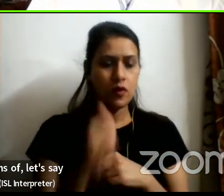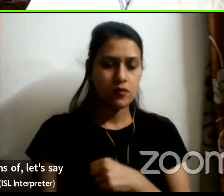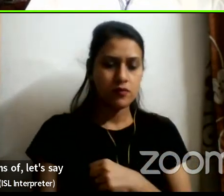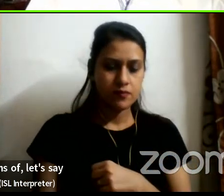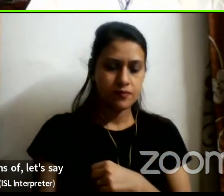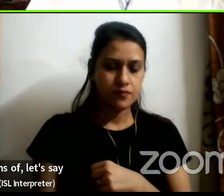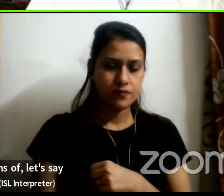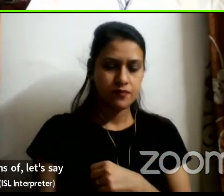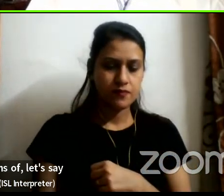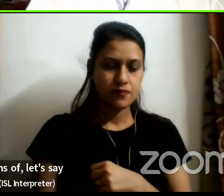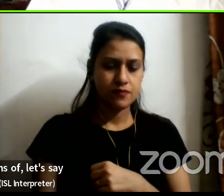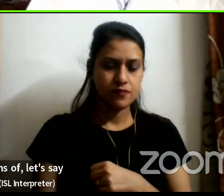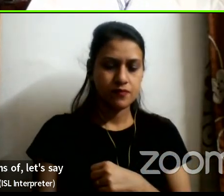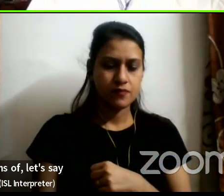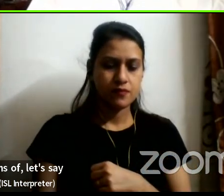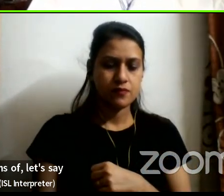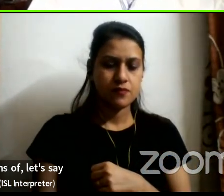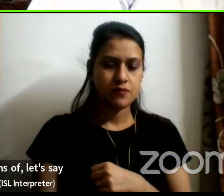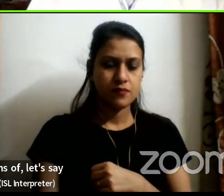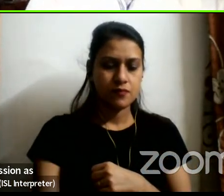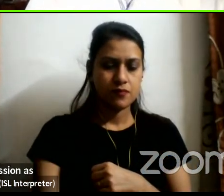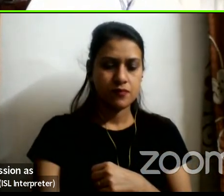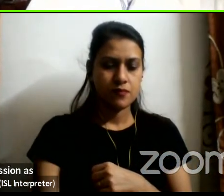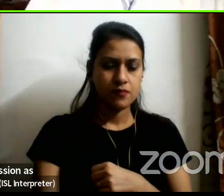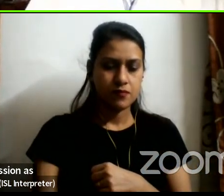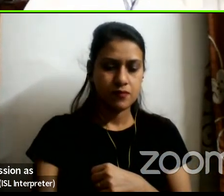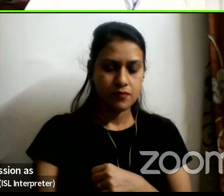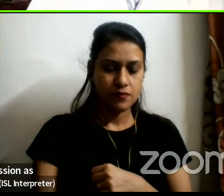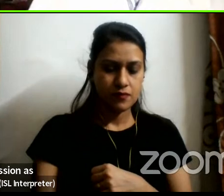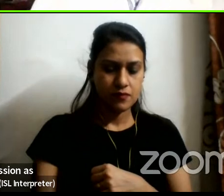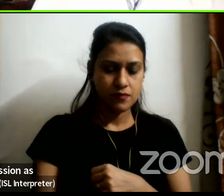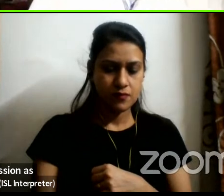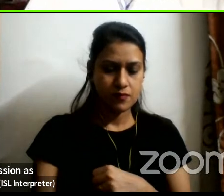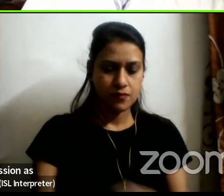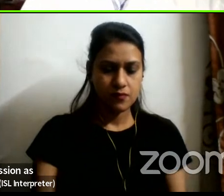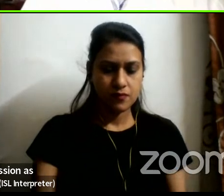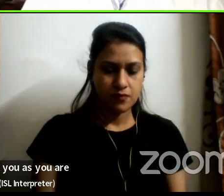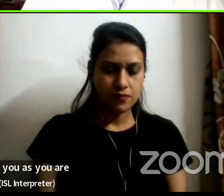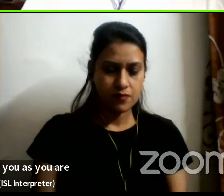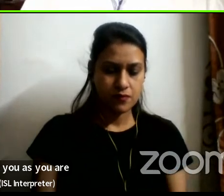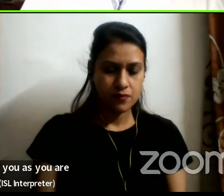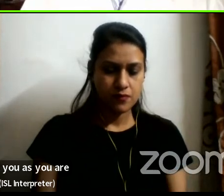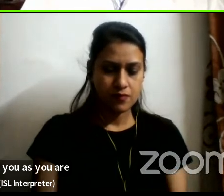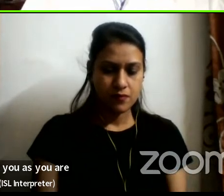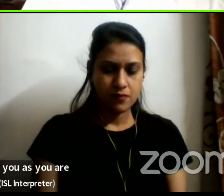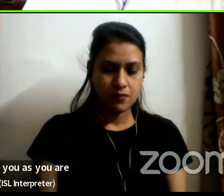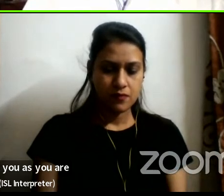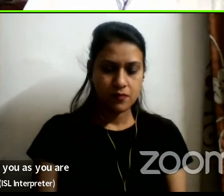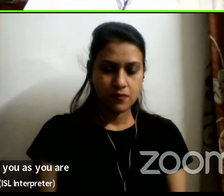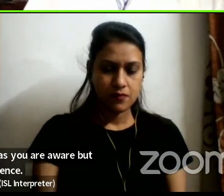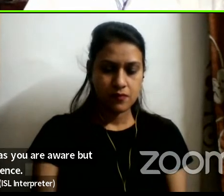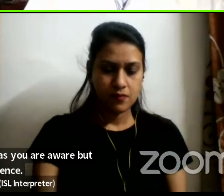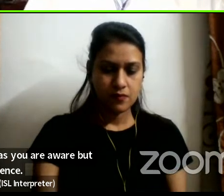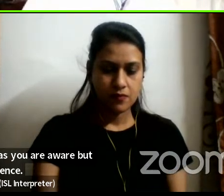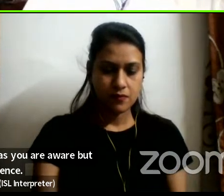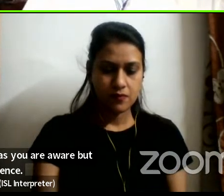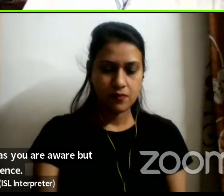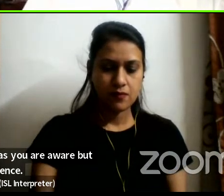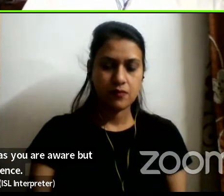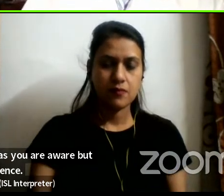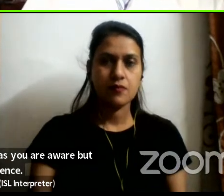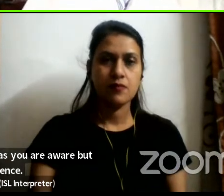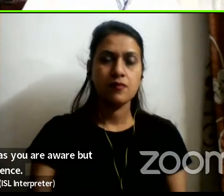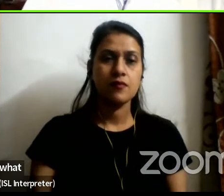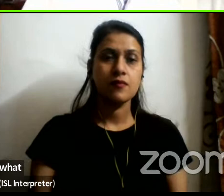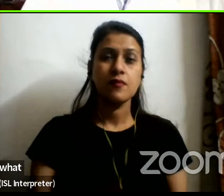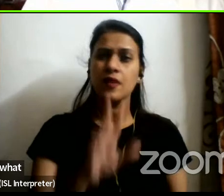cases, commission, as you are aware, but for the benefit of our audience, around 800 cases, that's what